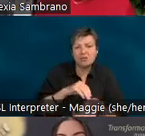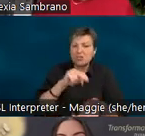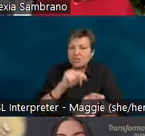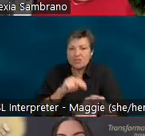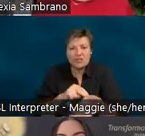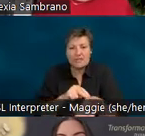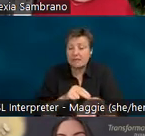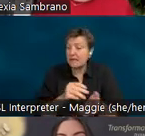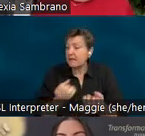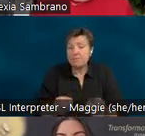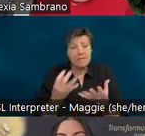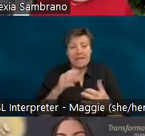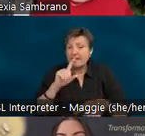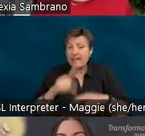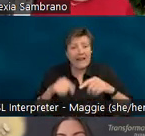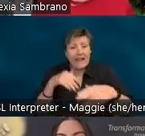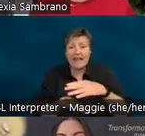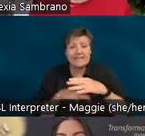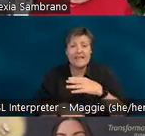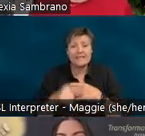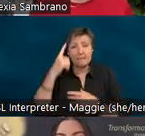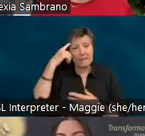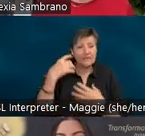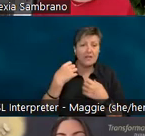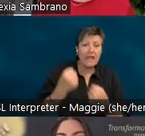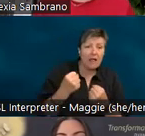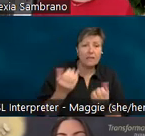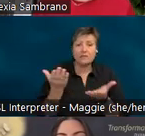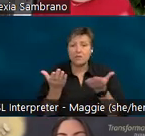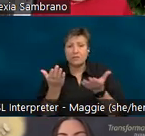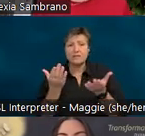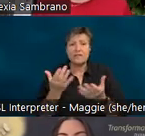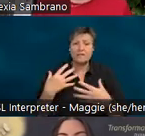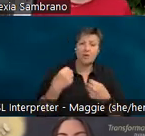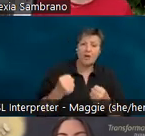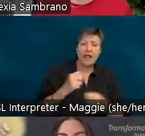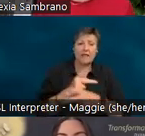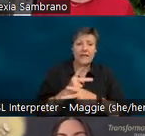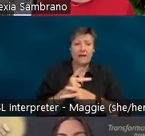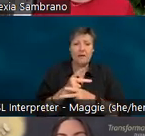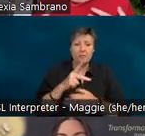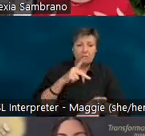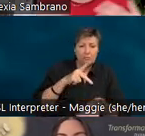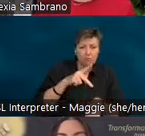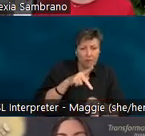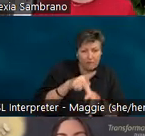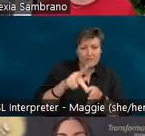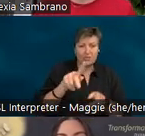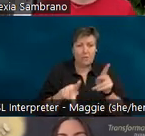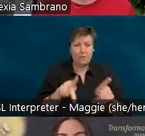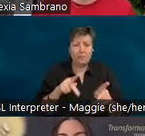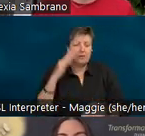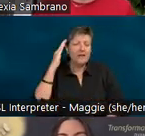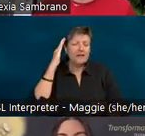mental health services in the first place, or to have access to healthcare professionals who are knowledgeable of